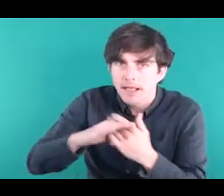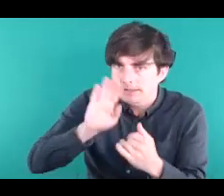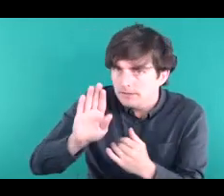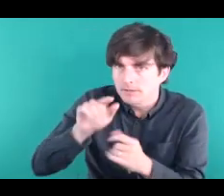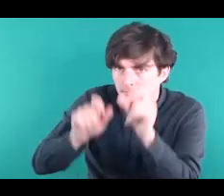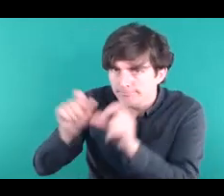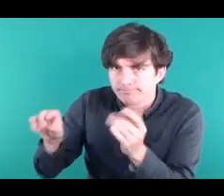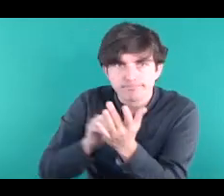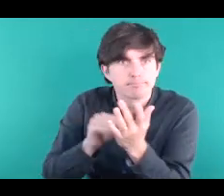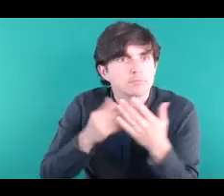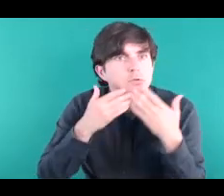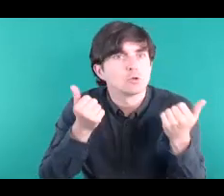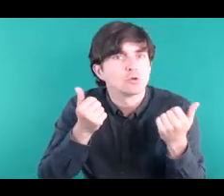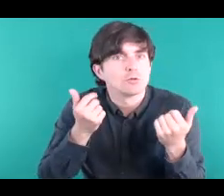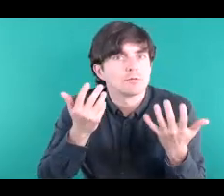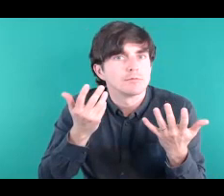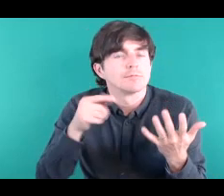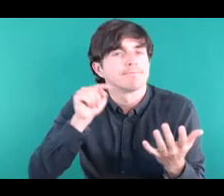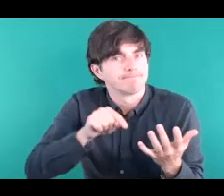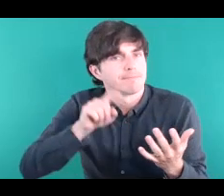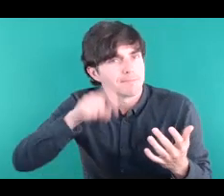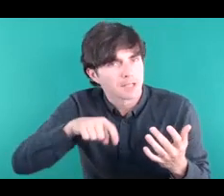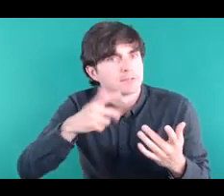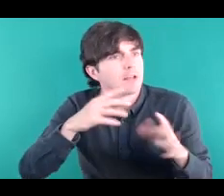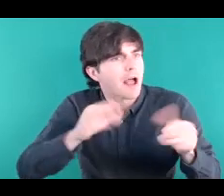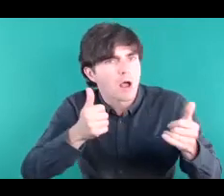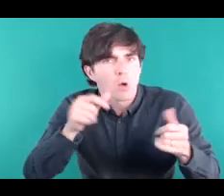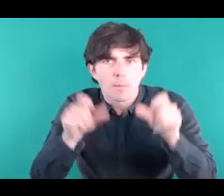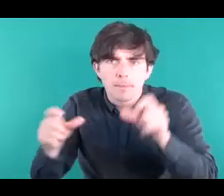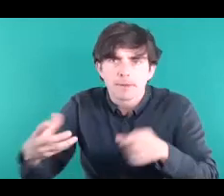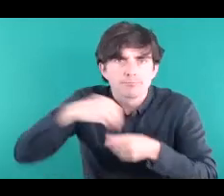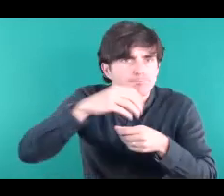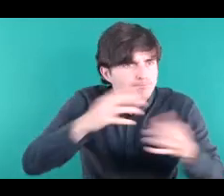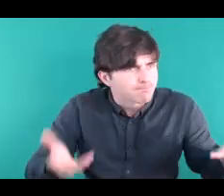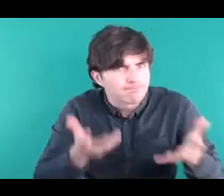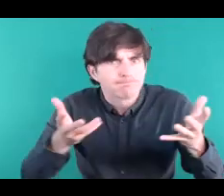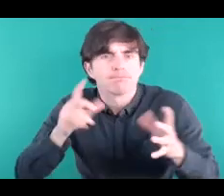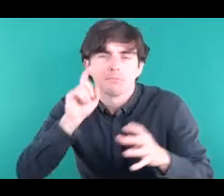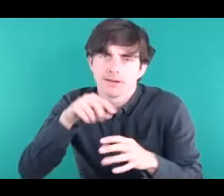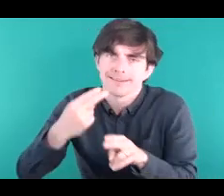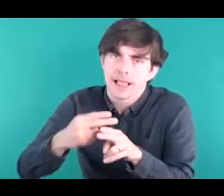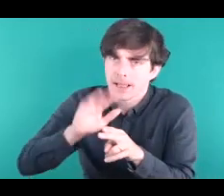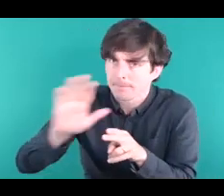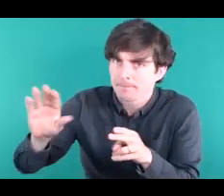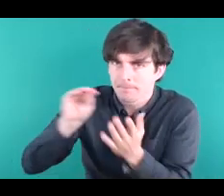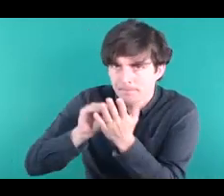poverty criteria. So based on this finding, we come to